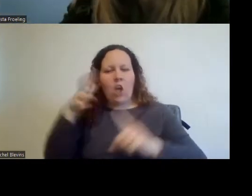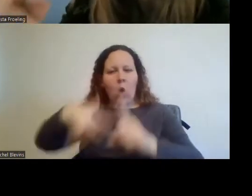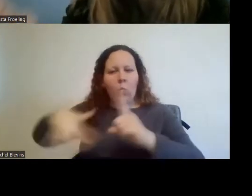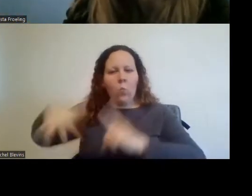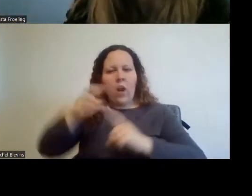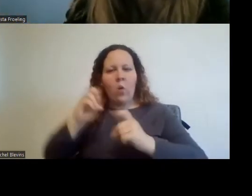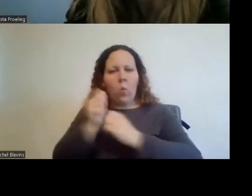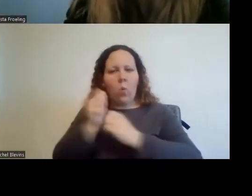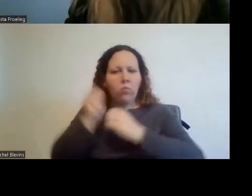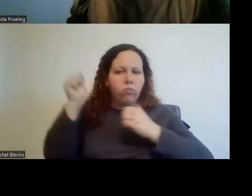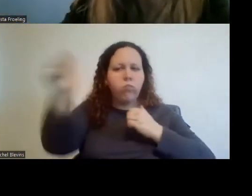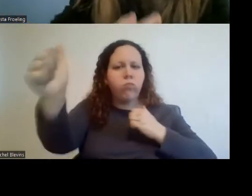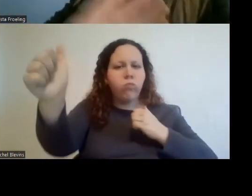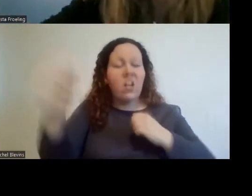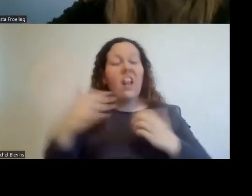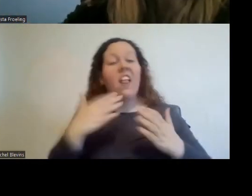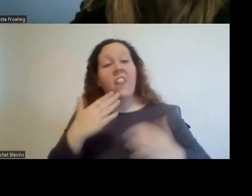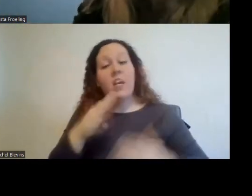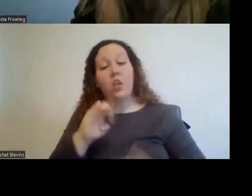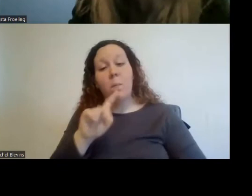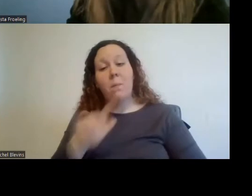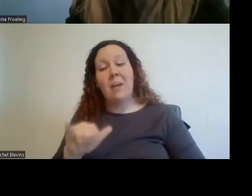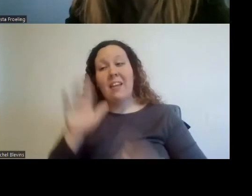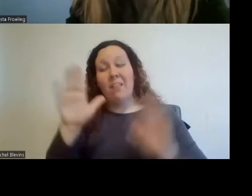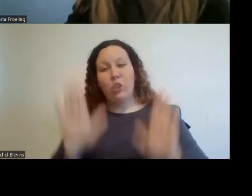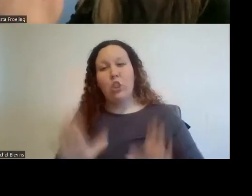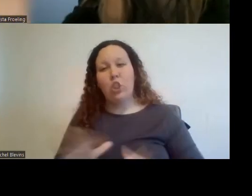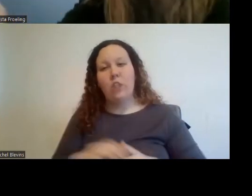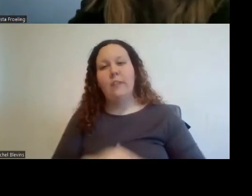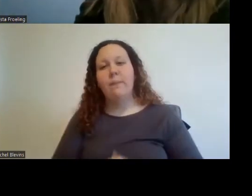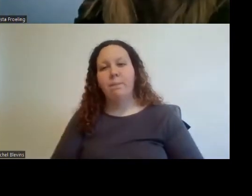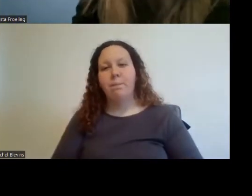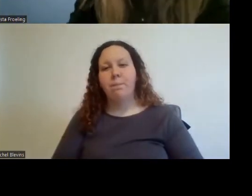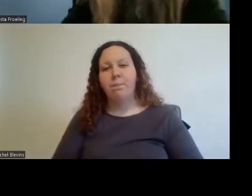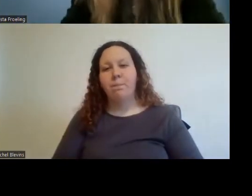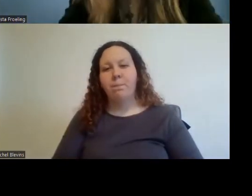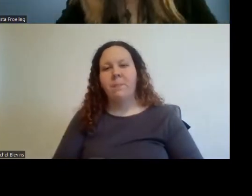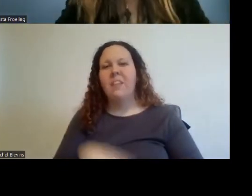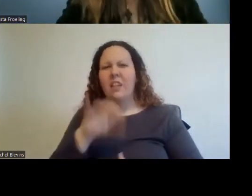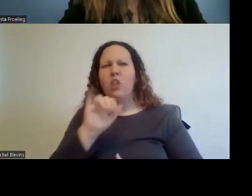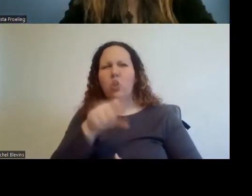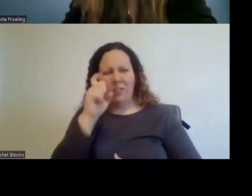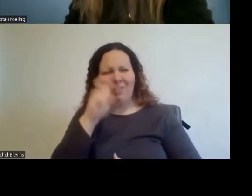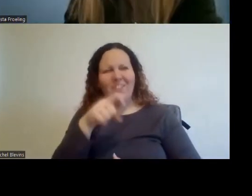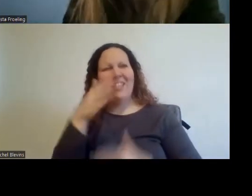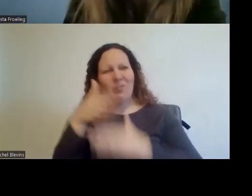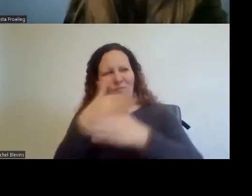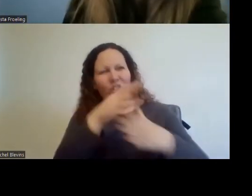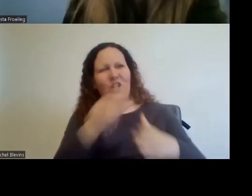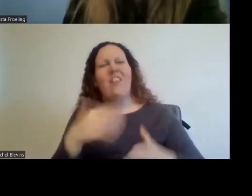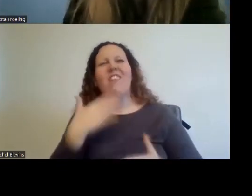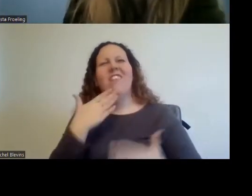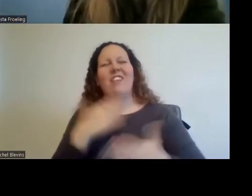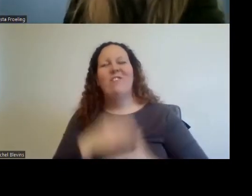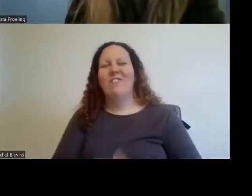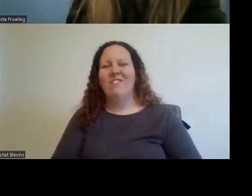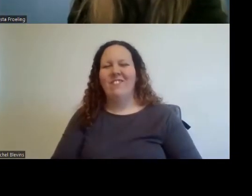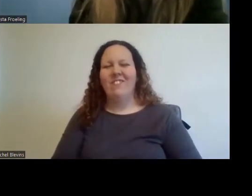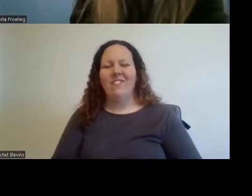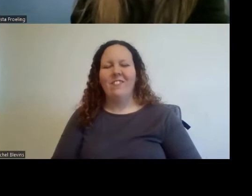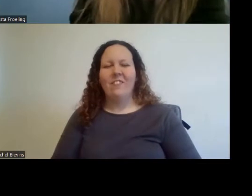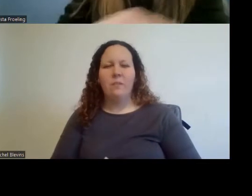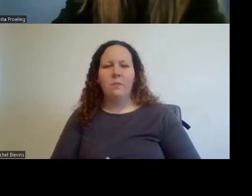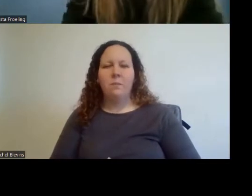So thank you, Becky. That was very good. That's some things that you need to address. So thank you for that.